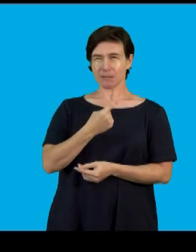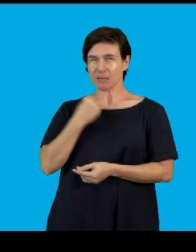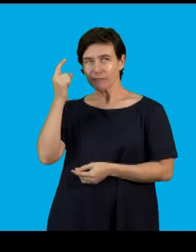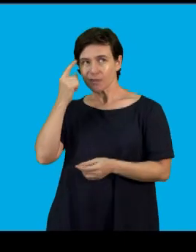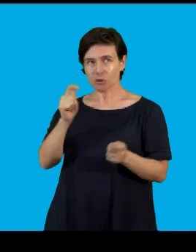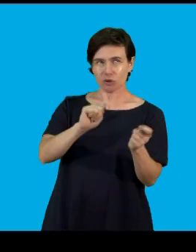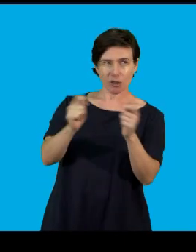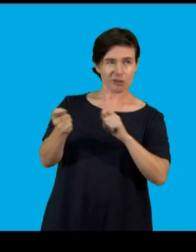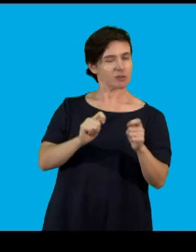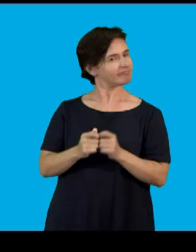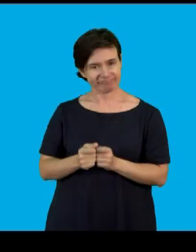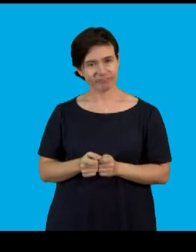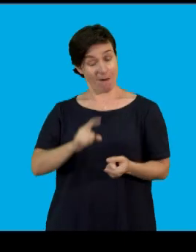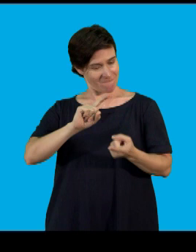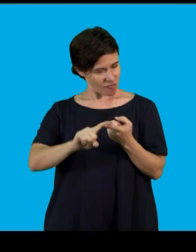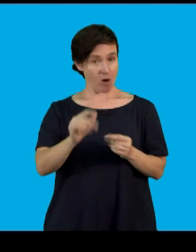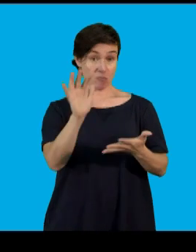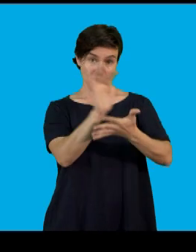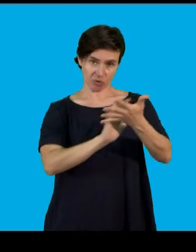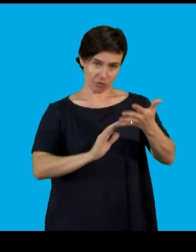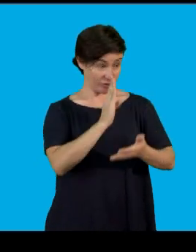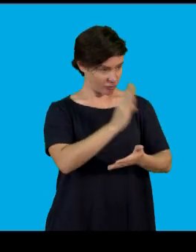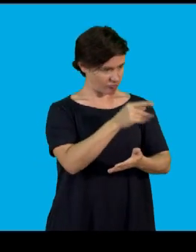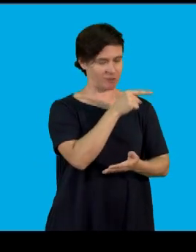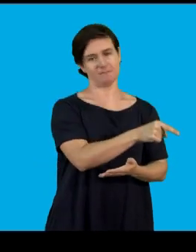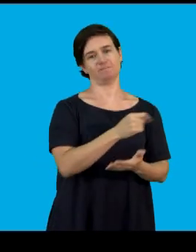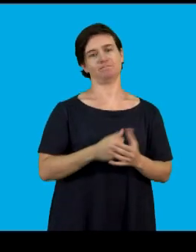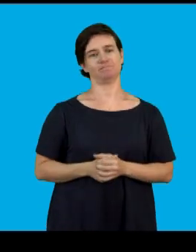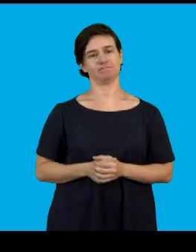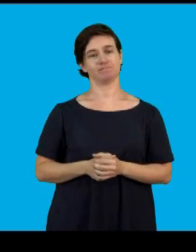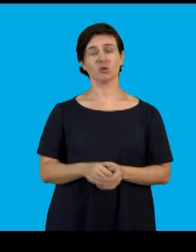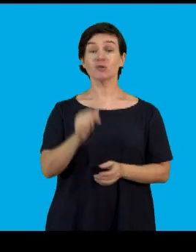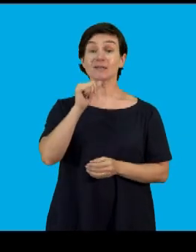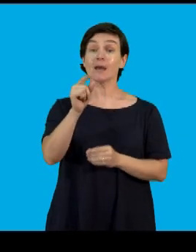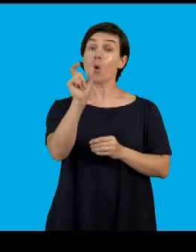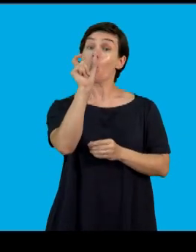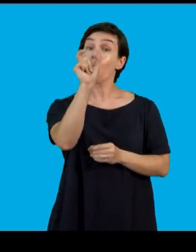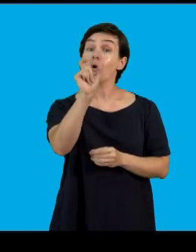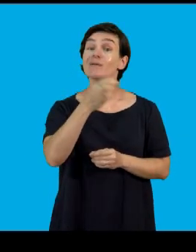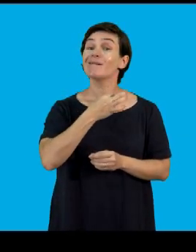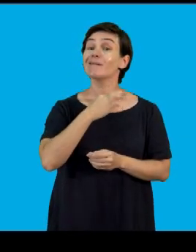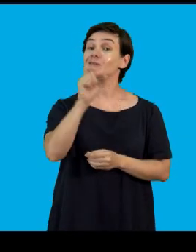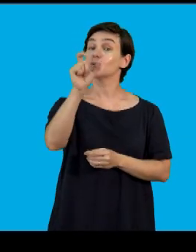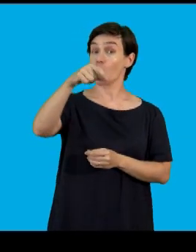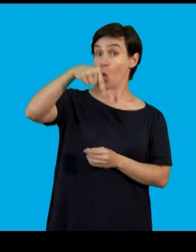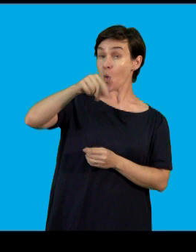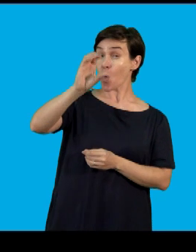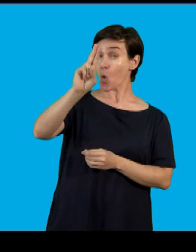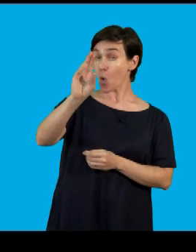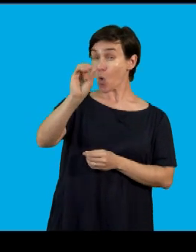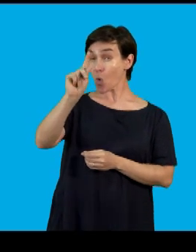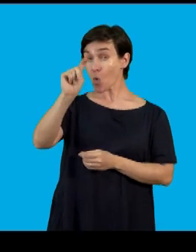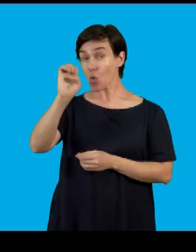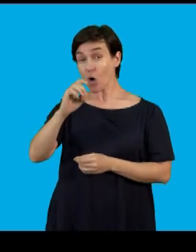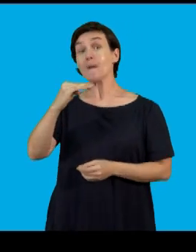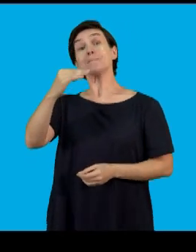No words were changed. It's as is. I hope you can see that when they say quote, you take the words as they are